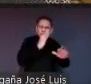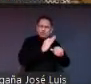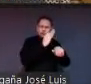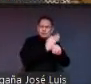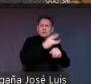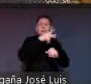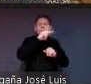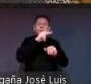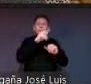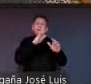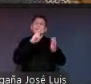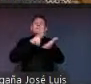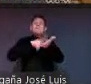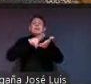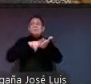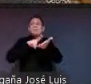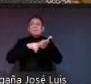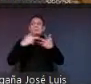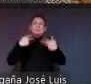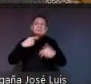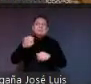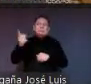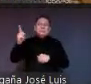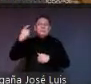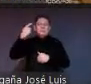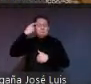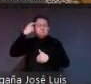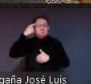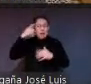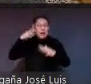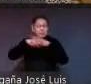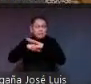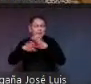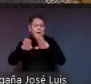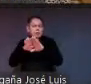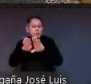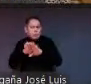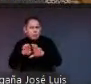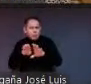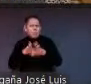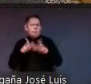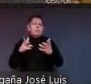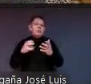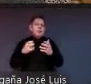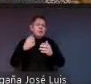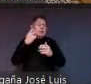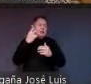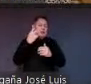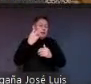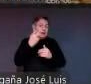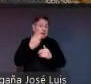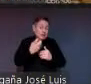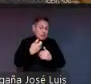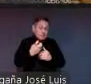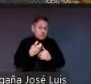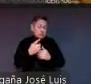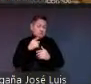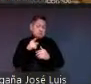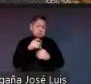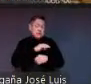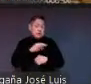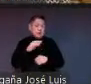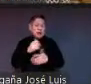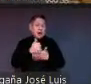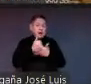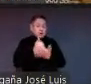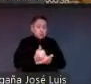move right the way up this pyramid to the aspiration of changing patient care, seeing the benefits in our